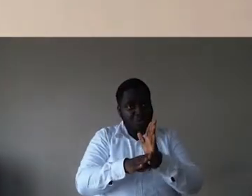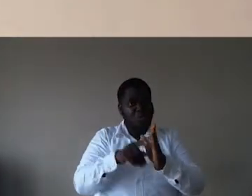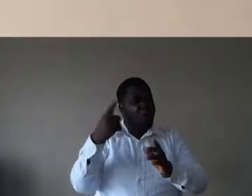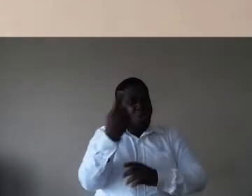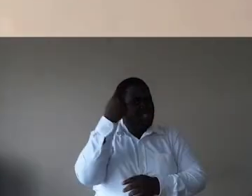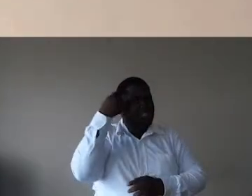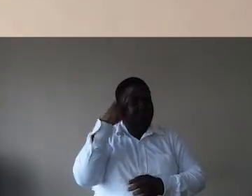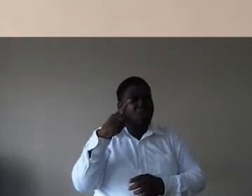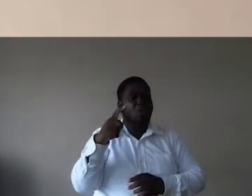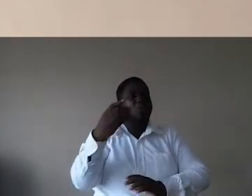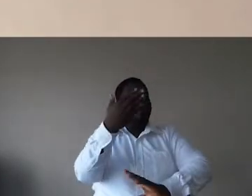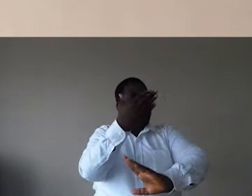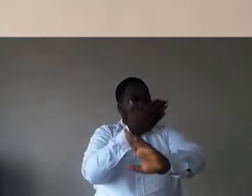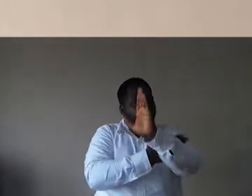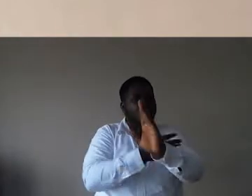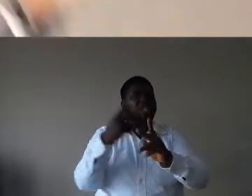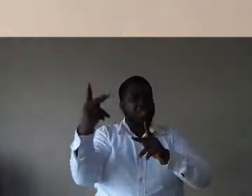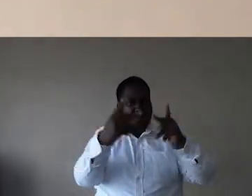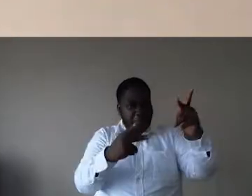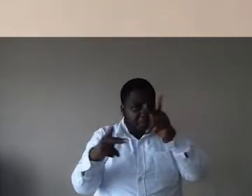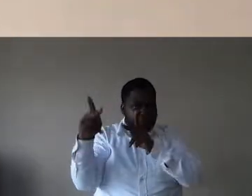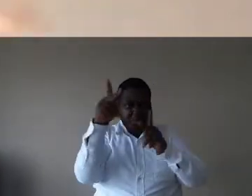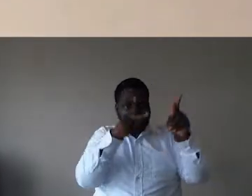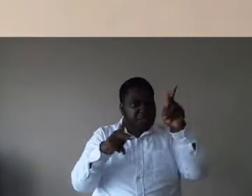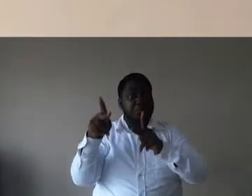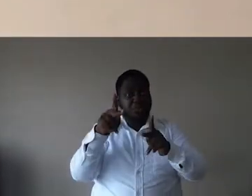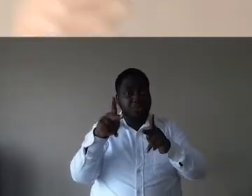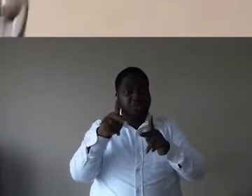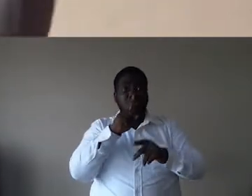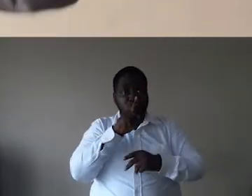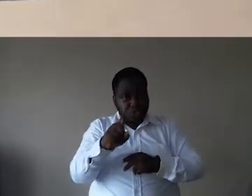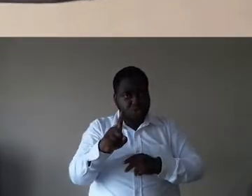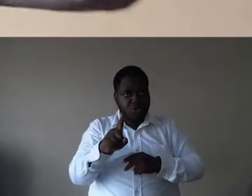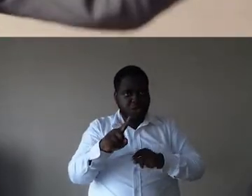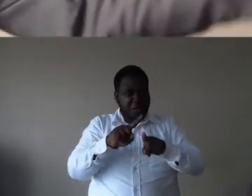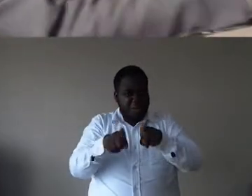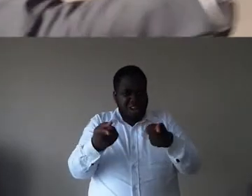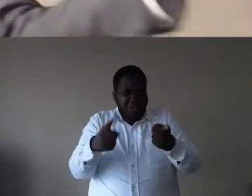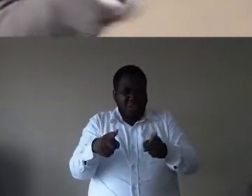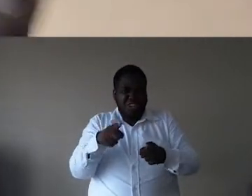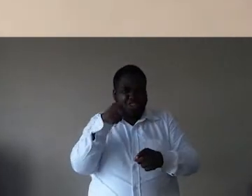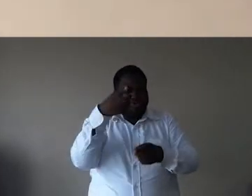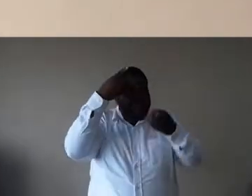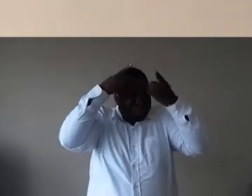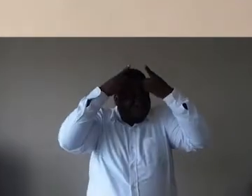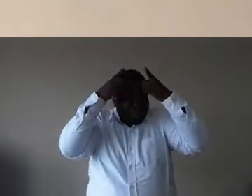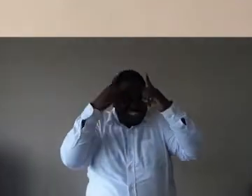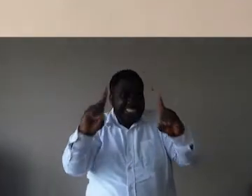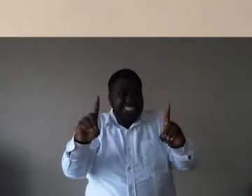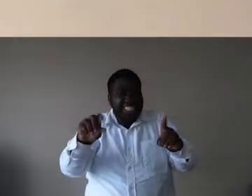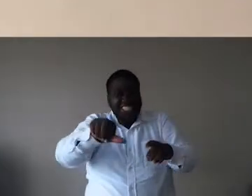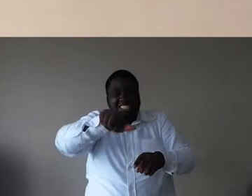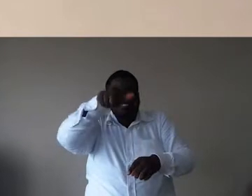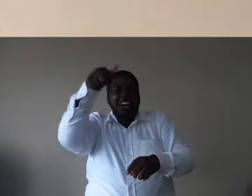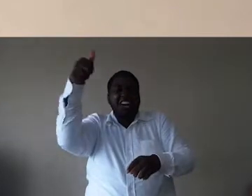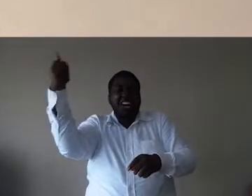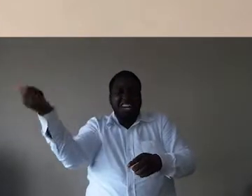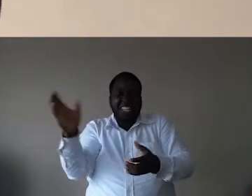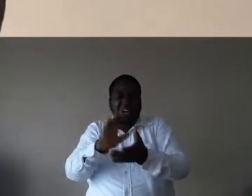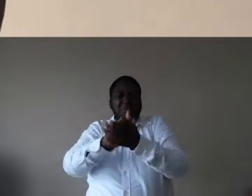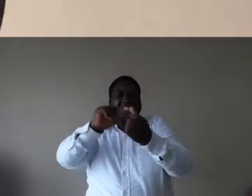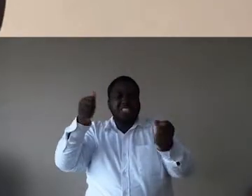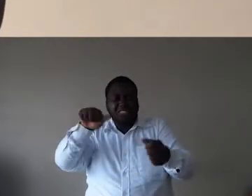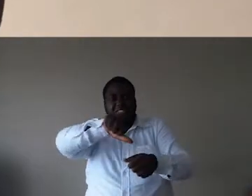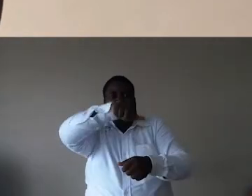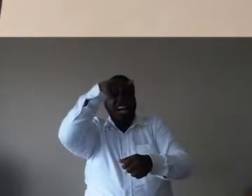Bible, when you attach manuals, when you attach catechism books, when you attach other creed manual and other things to the Bible, then you'll be making something